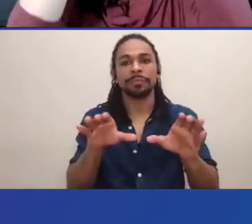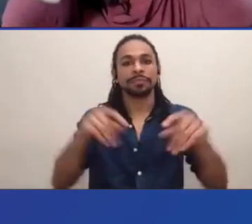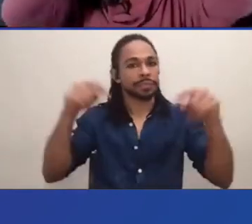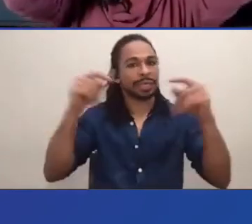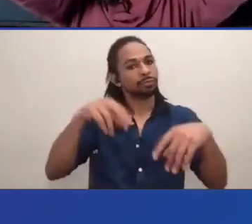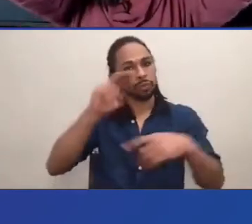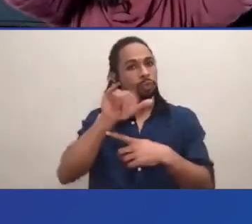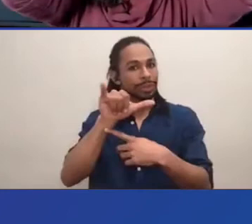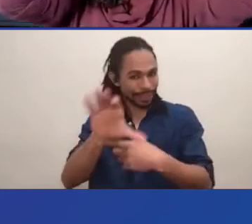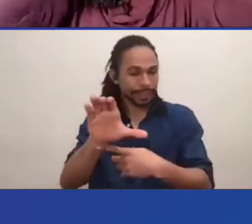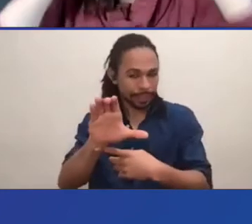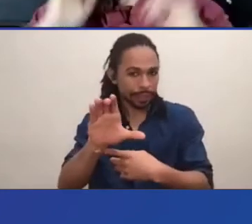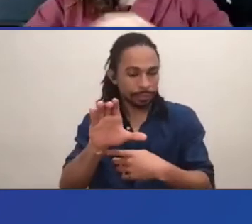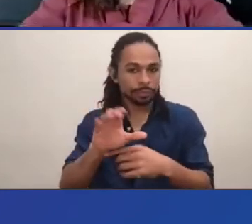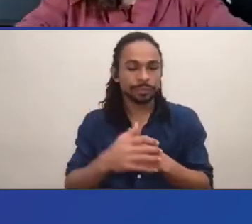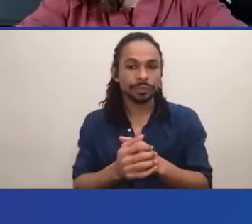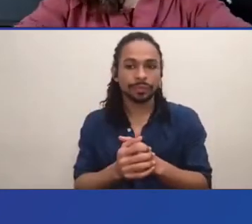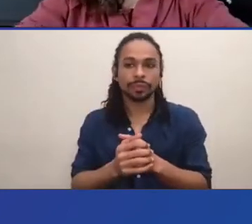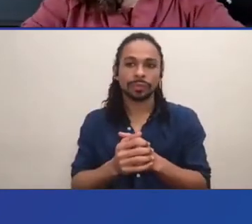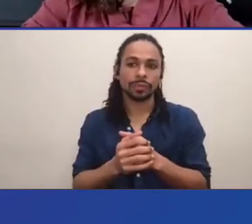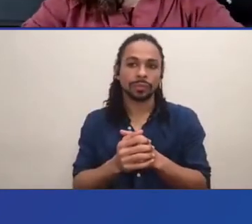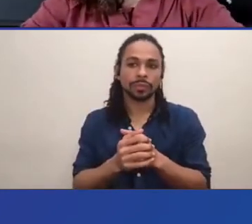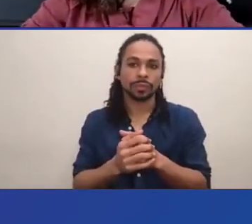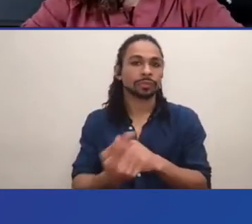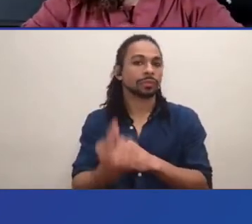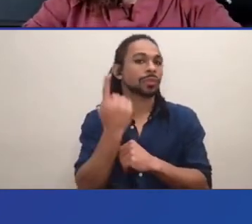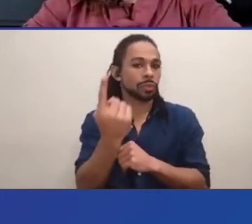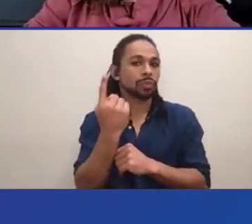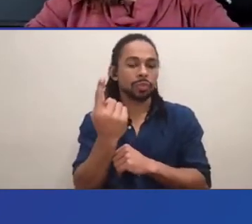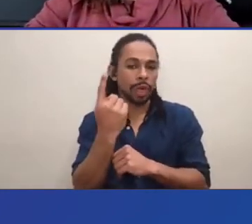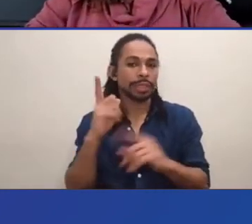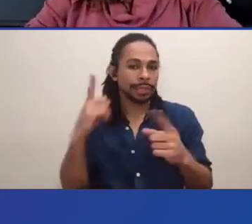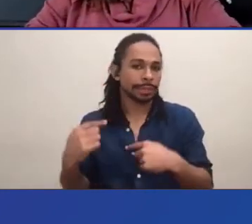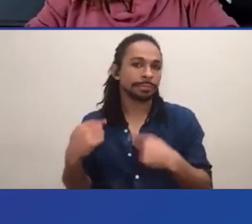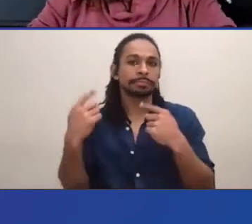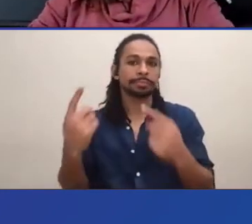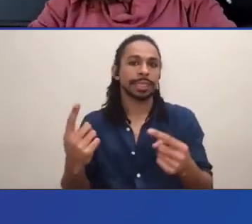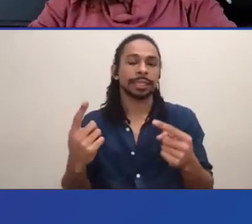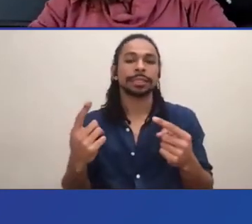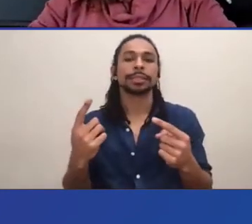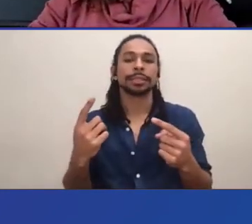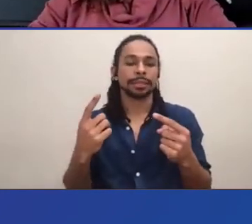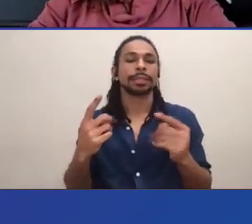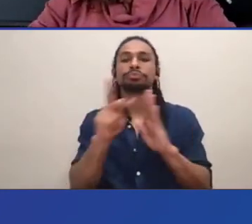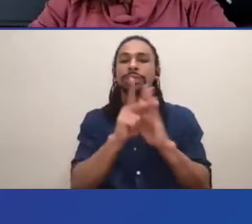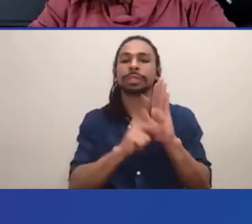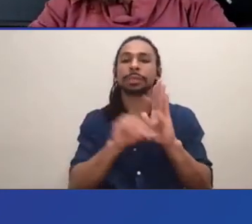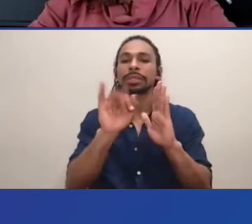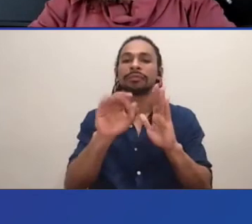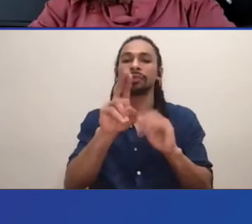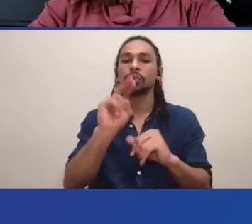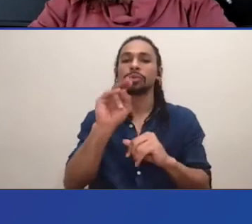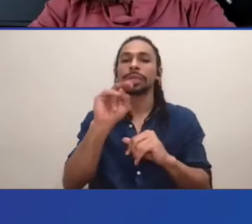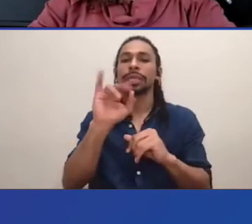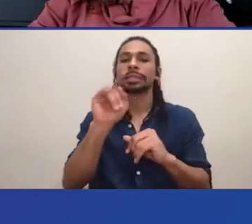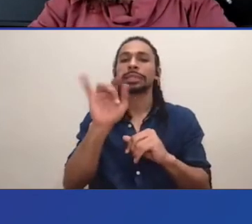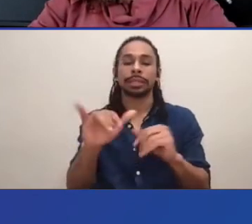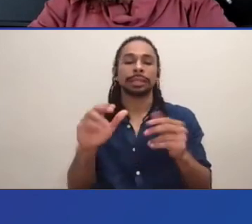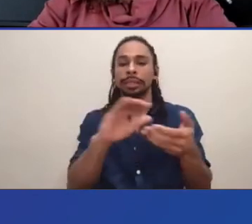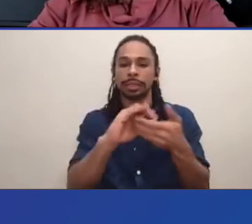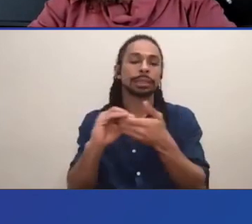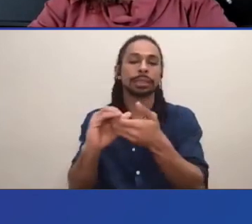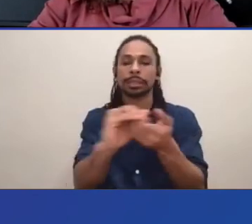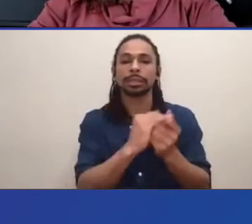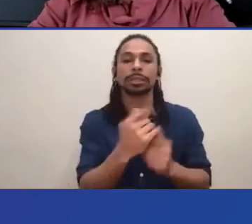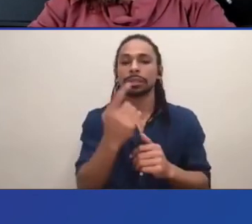City. One of them has been principles of unity. Shannon Jones from White Accountability talks